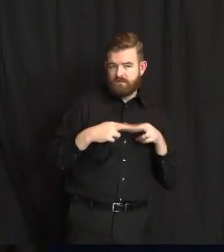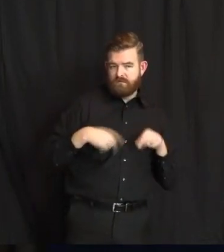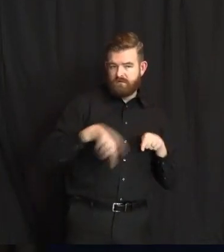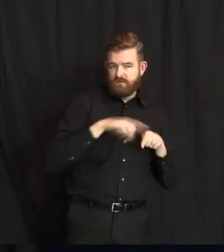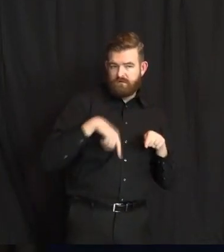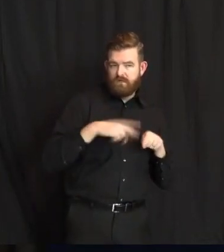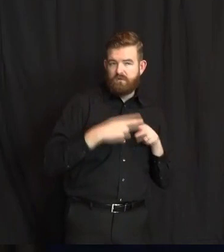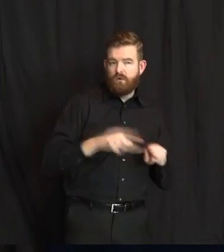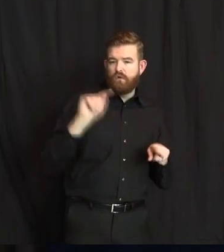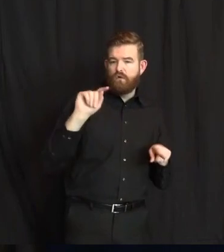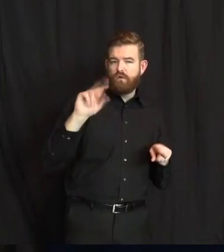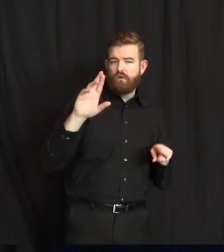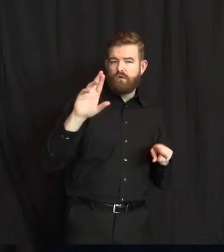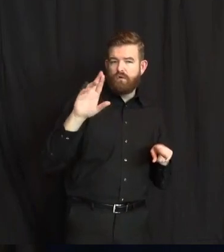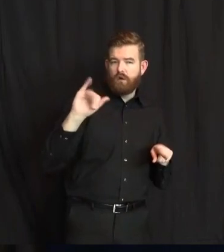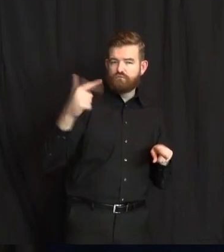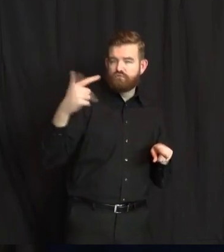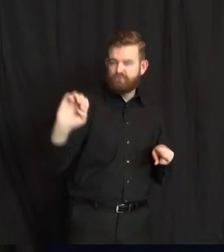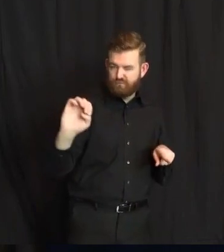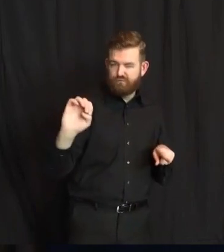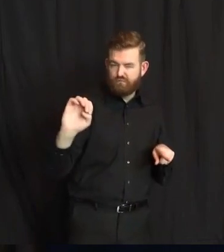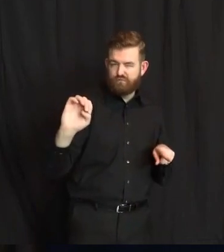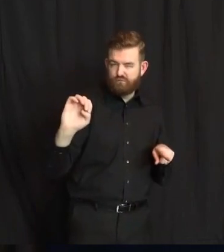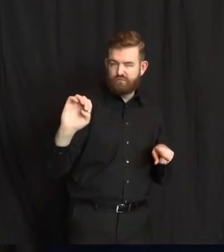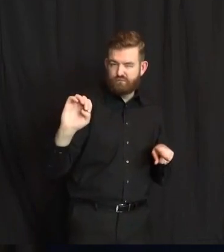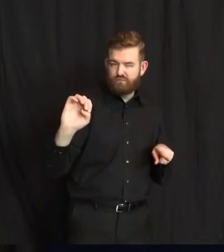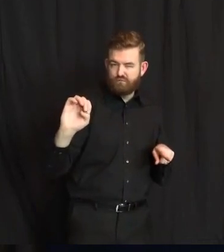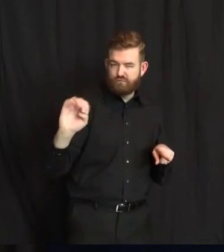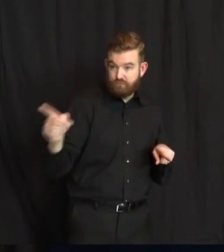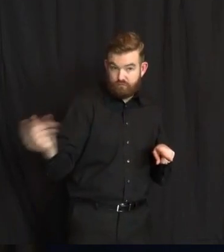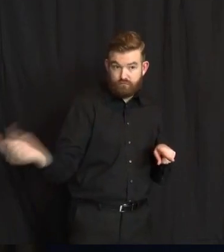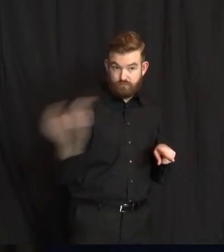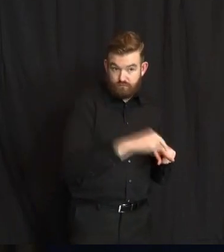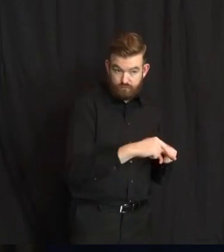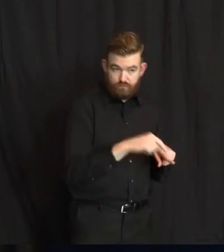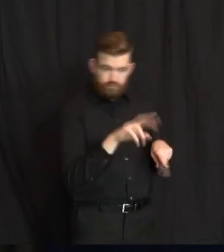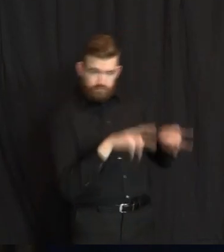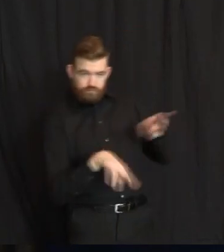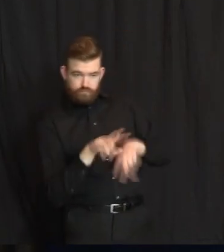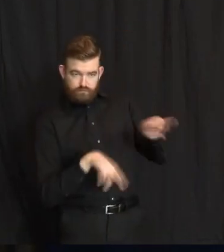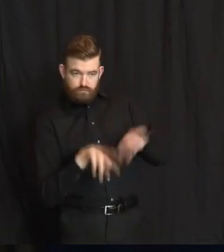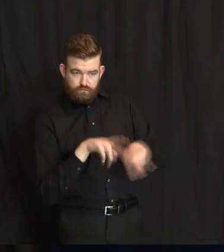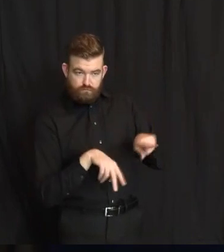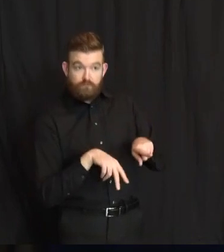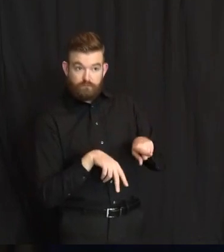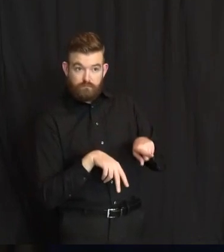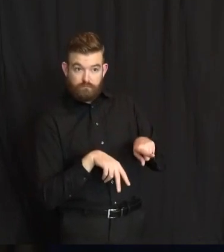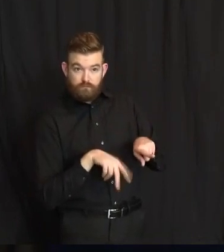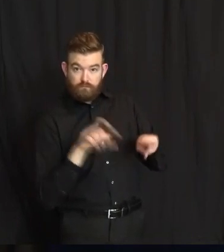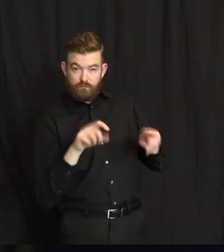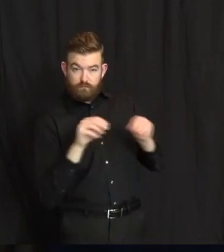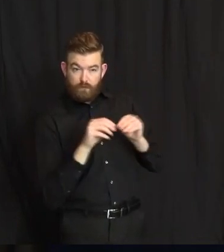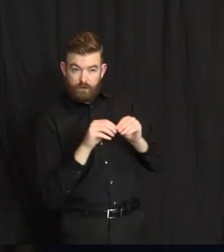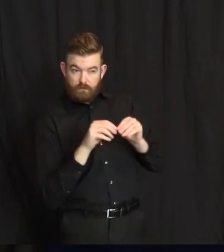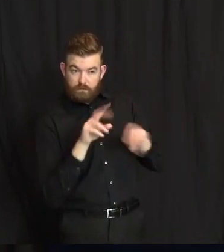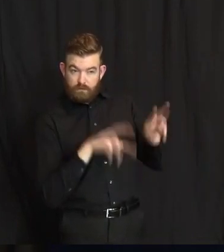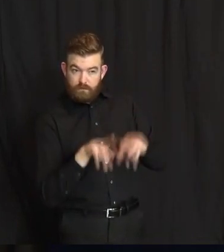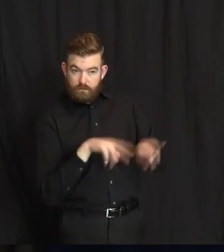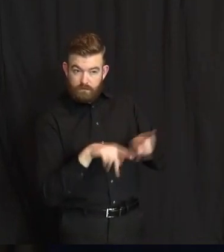they go out 911. If they need to come into the facility for additional screening, then we have that as well.